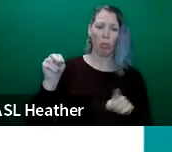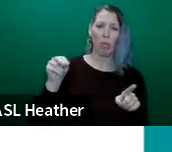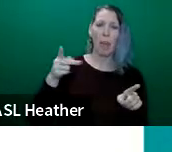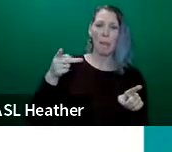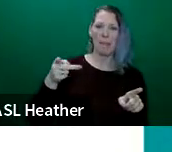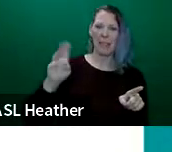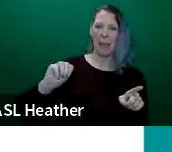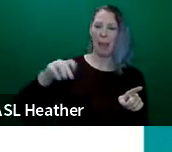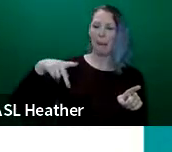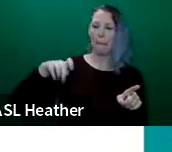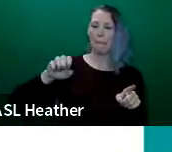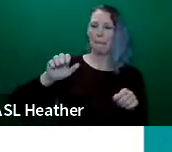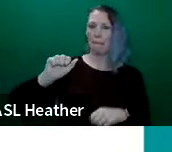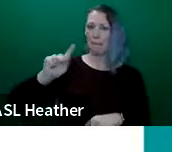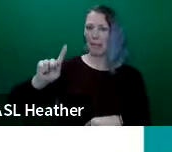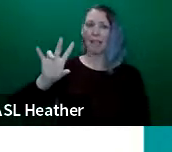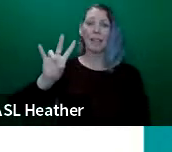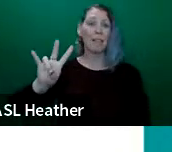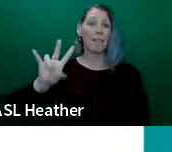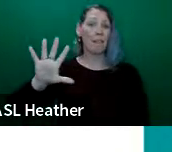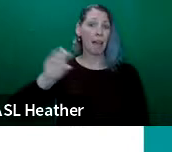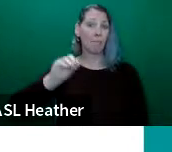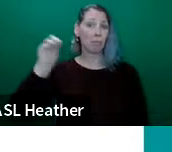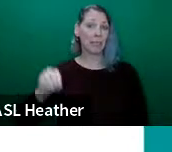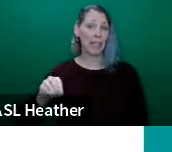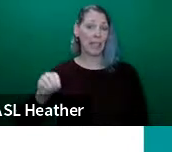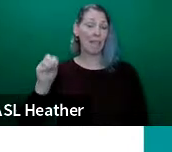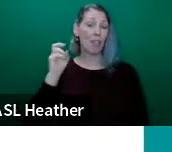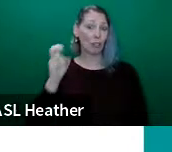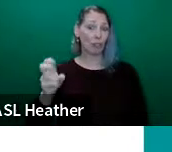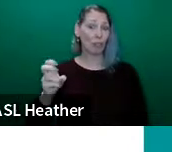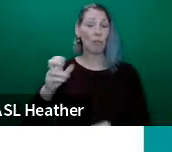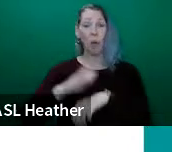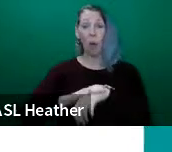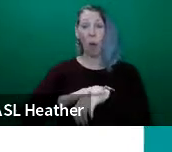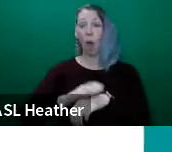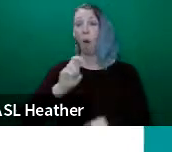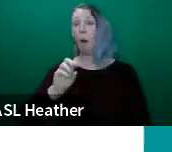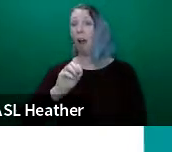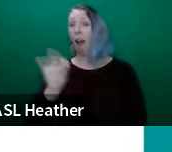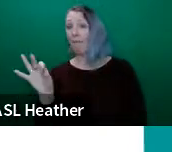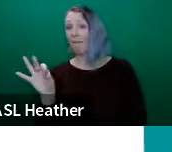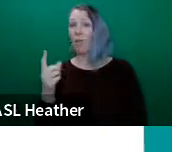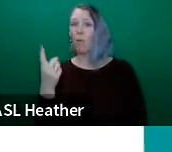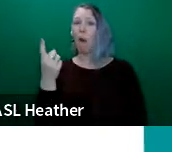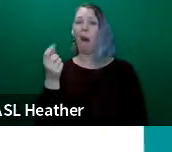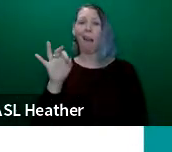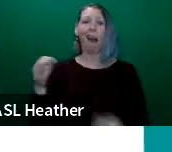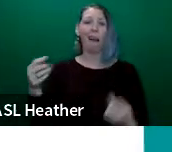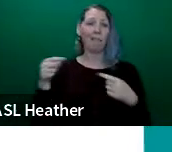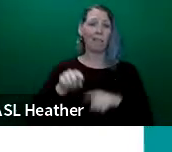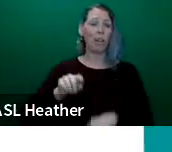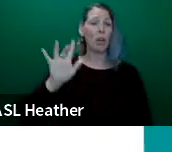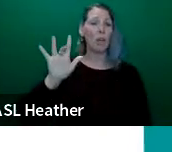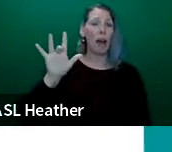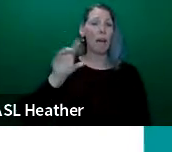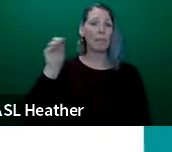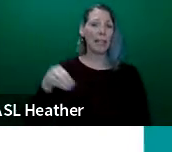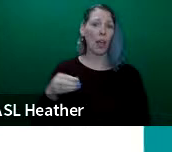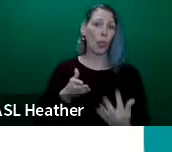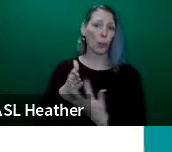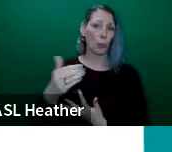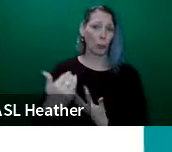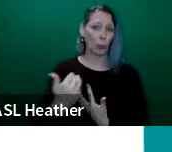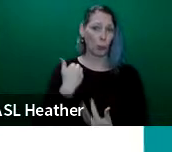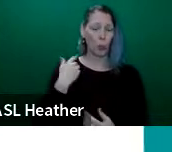peak. 75% of our trips get on and or off one of our interchanges. About 25% are going through to through, but